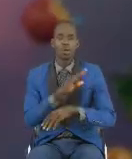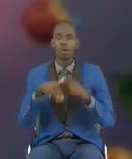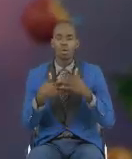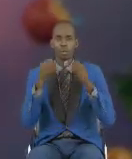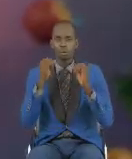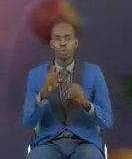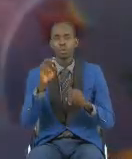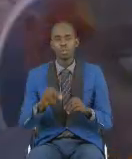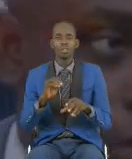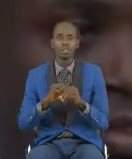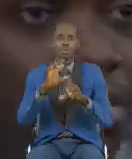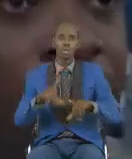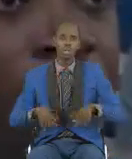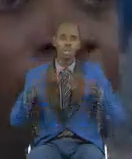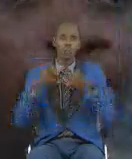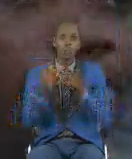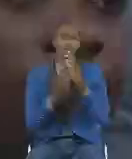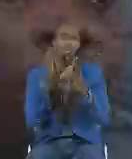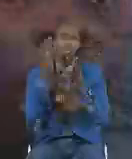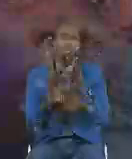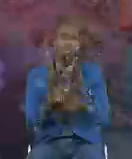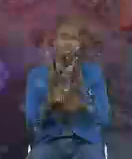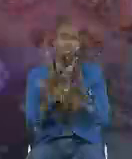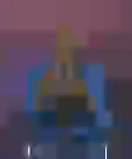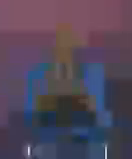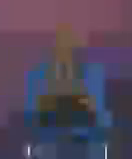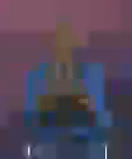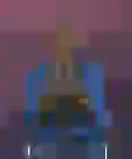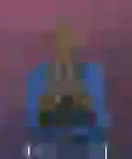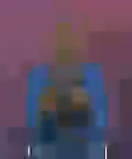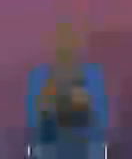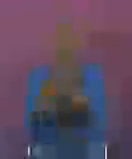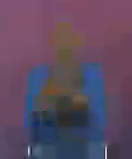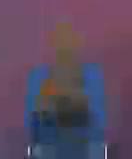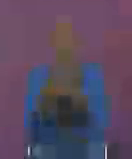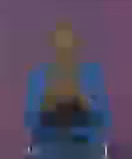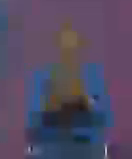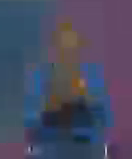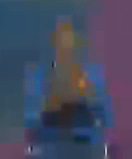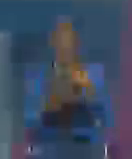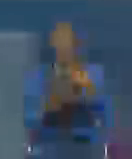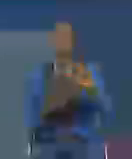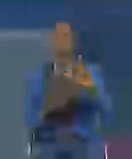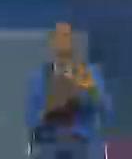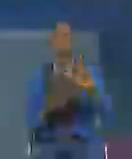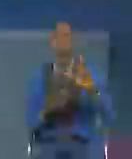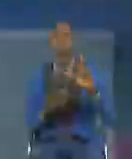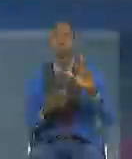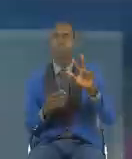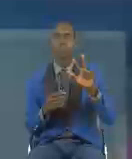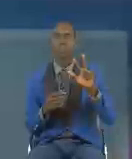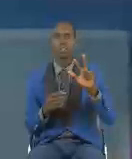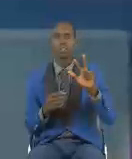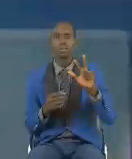in Jesus' name. Amen. We're coming to number three now. Number three, we're looking